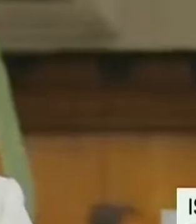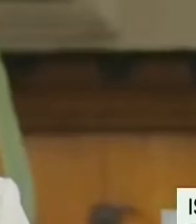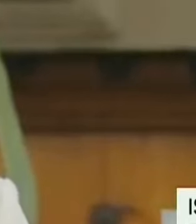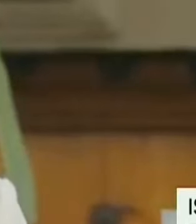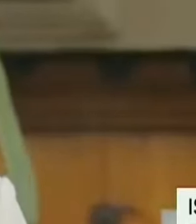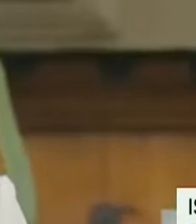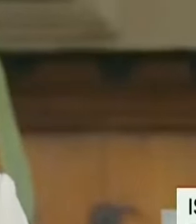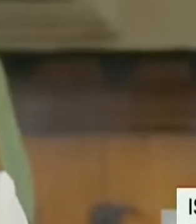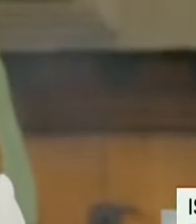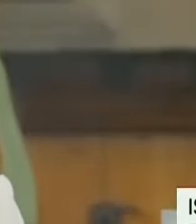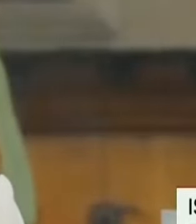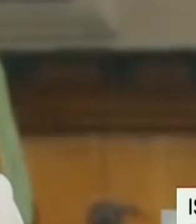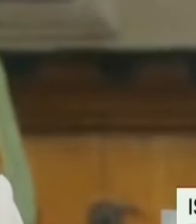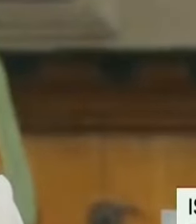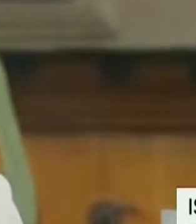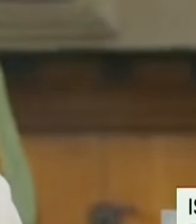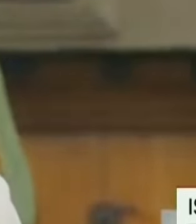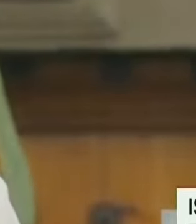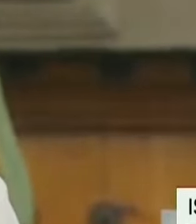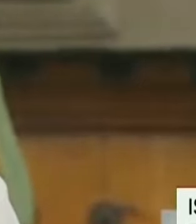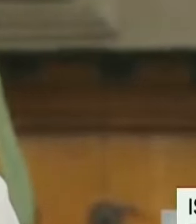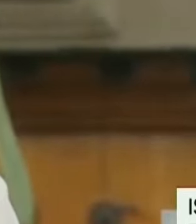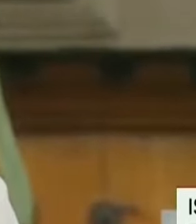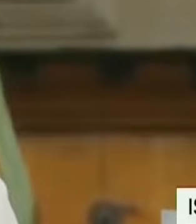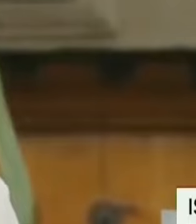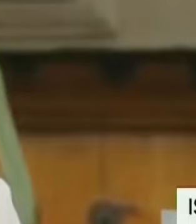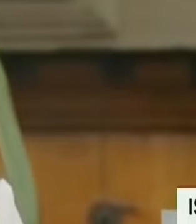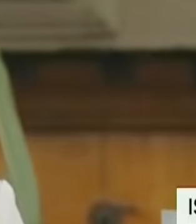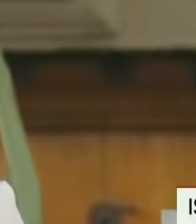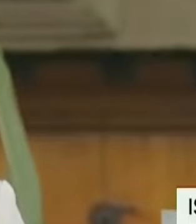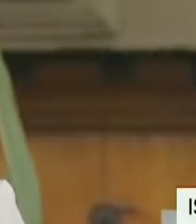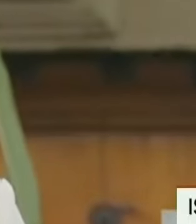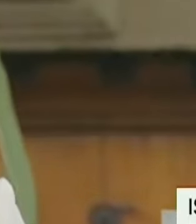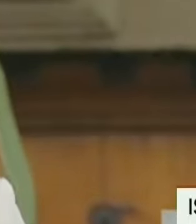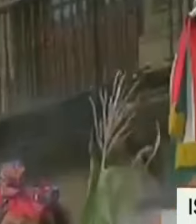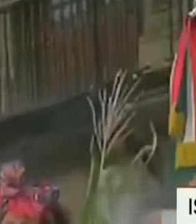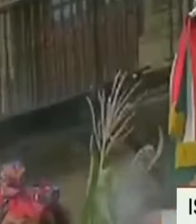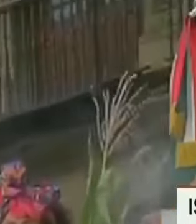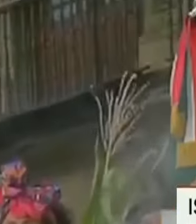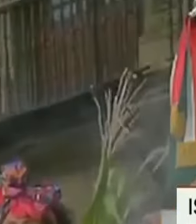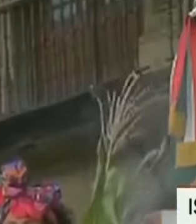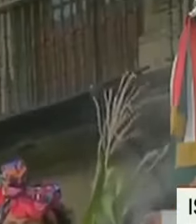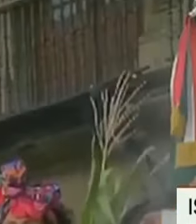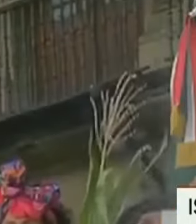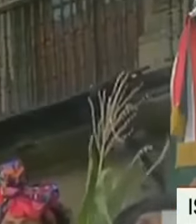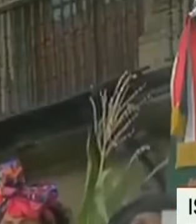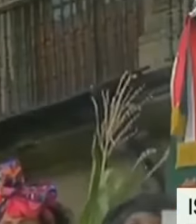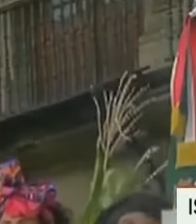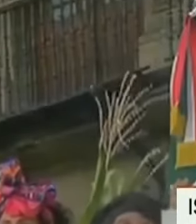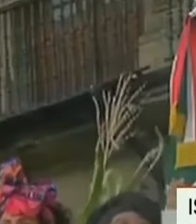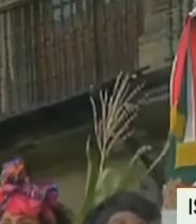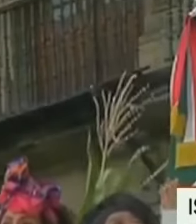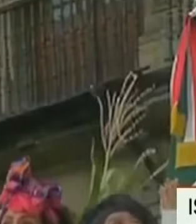Mandatory prosecutor's office specialize in the murdering of women in all of the